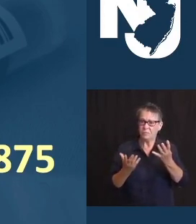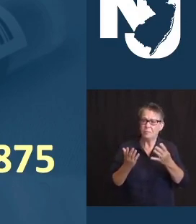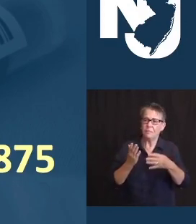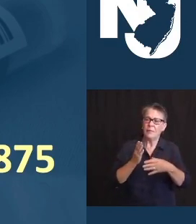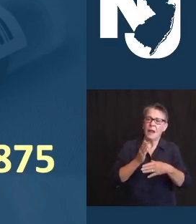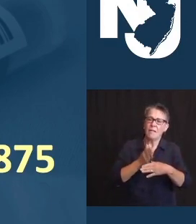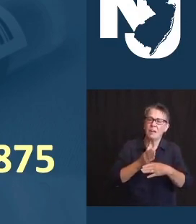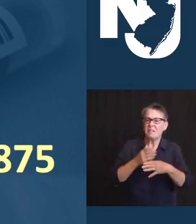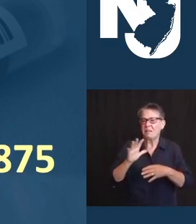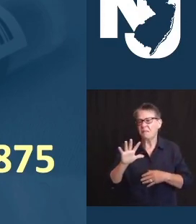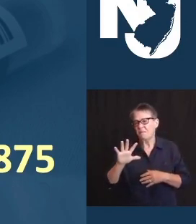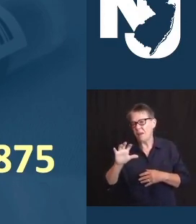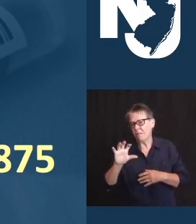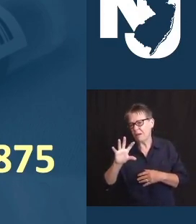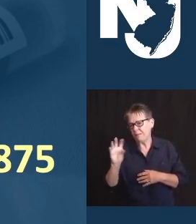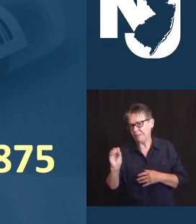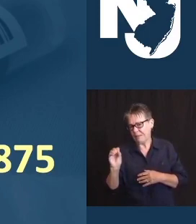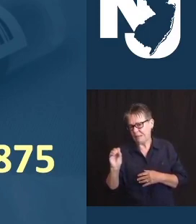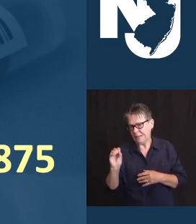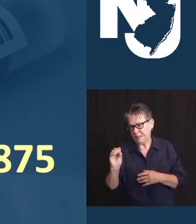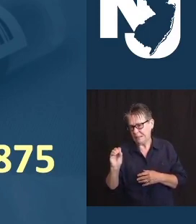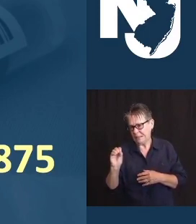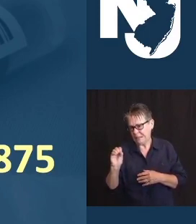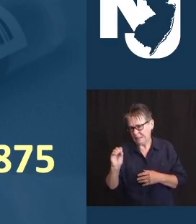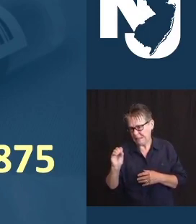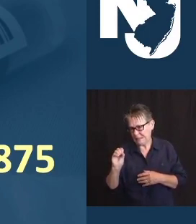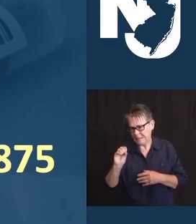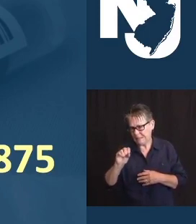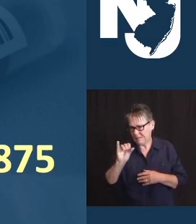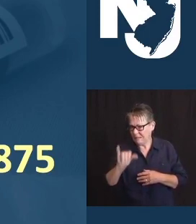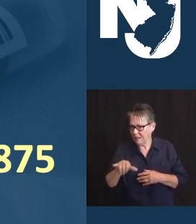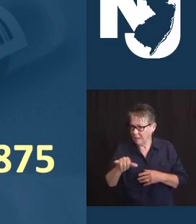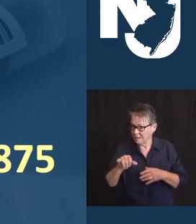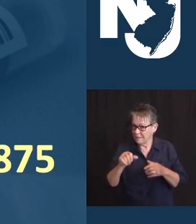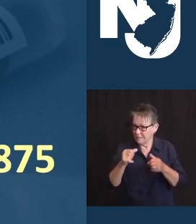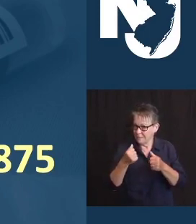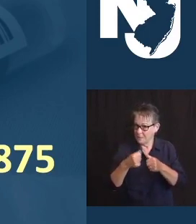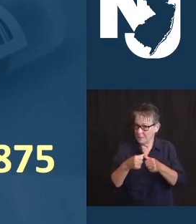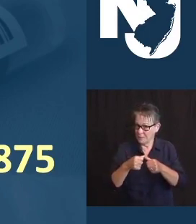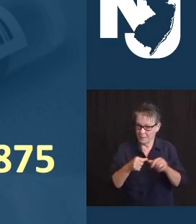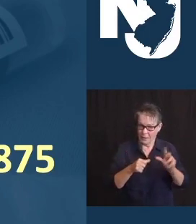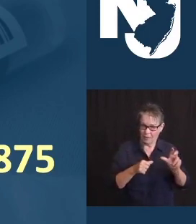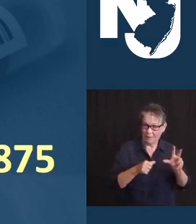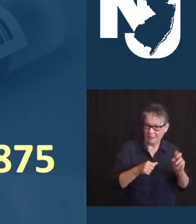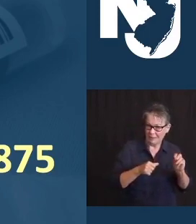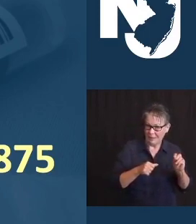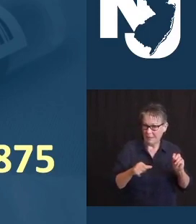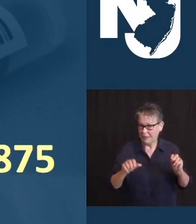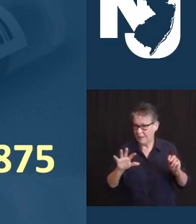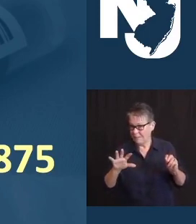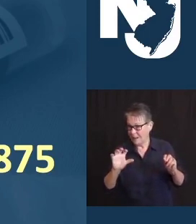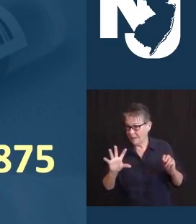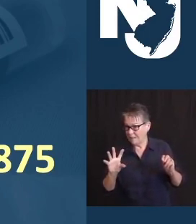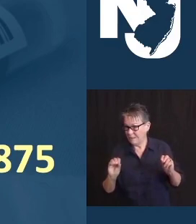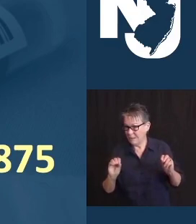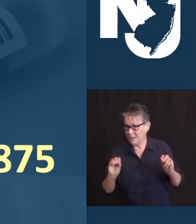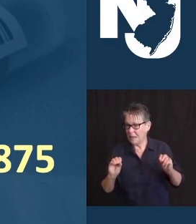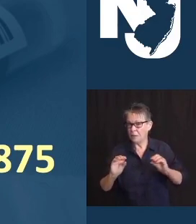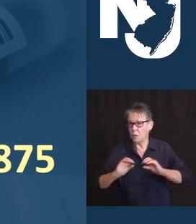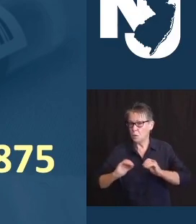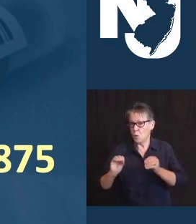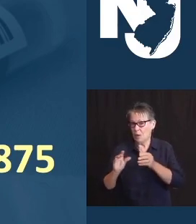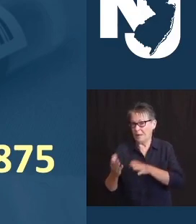550. So let's just remember, deaths or lack of deaths, thank God in this case, reflect positive